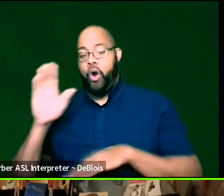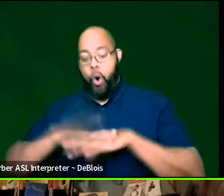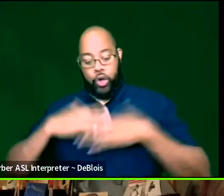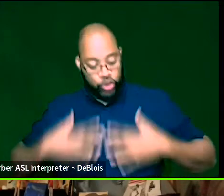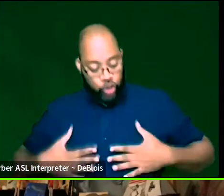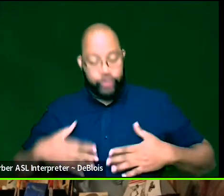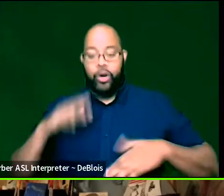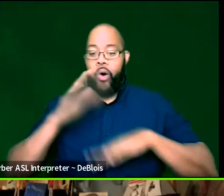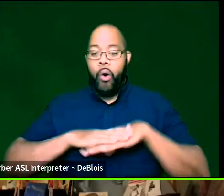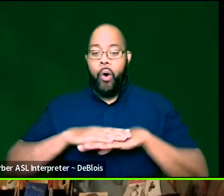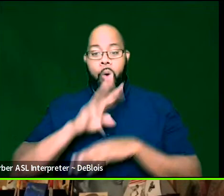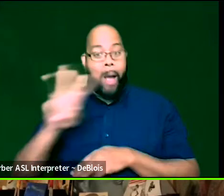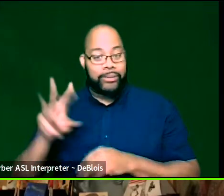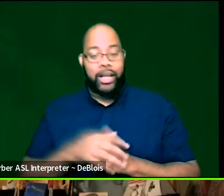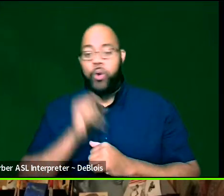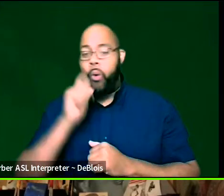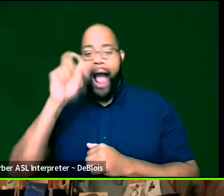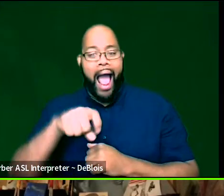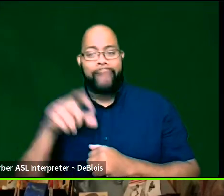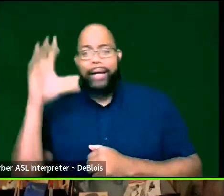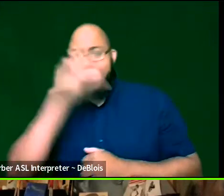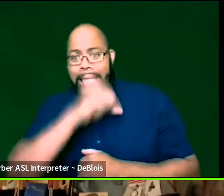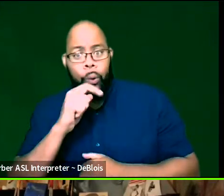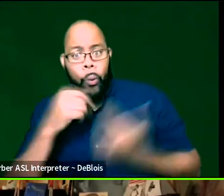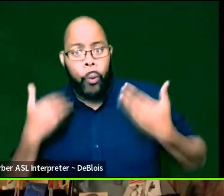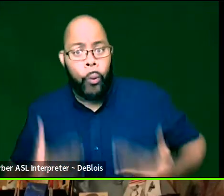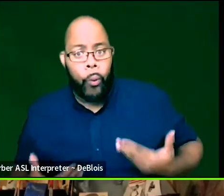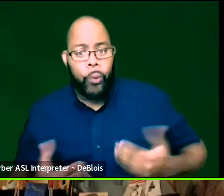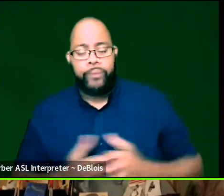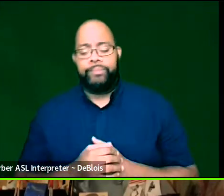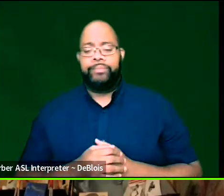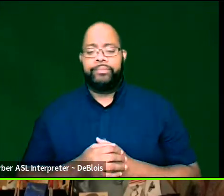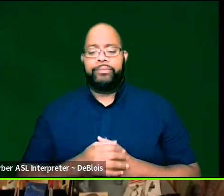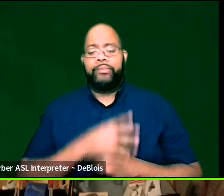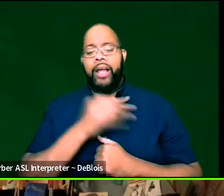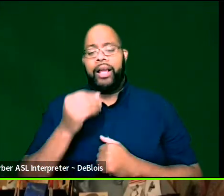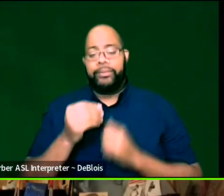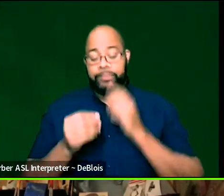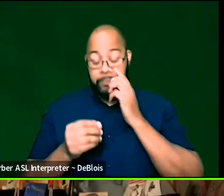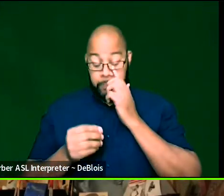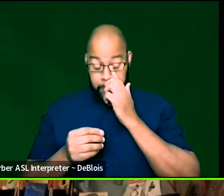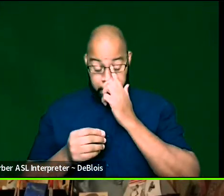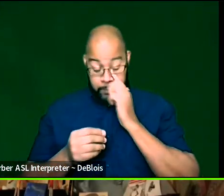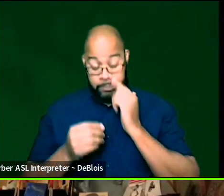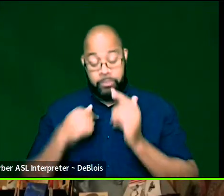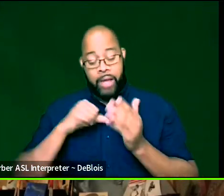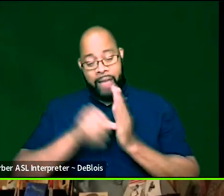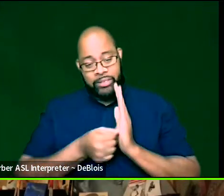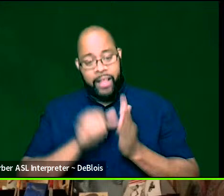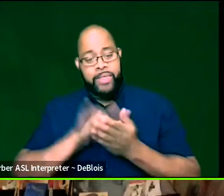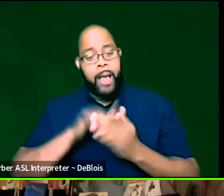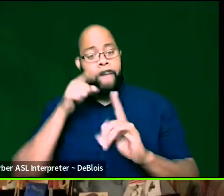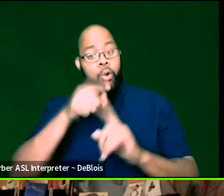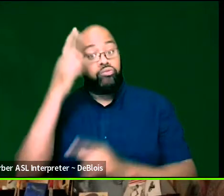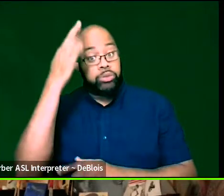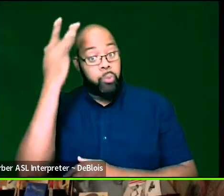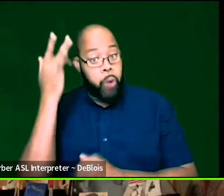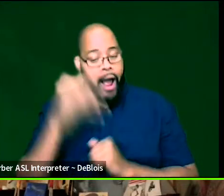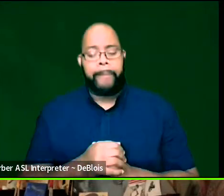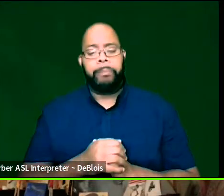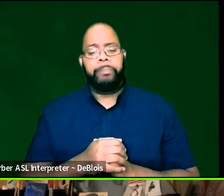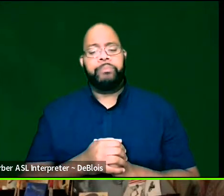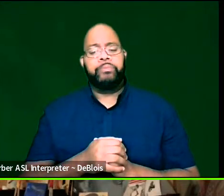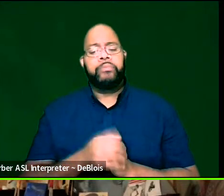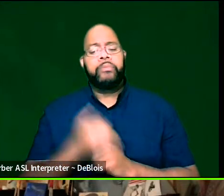t-shirts, it's on the website, so you don't have to guess who we are. And emphasize that point because